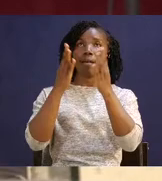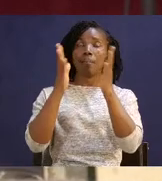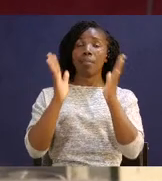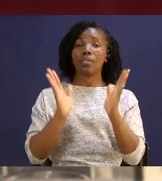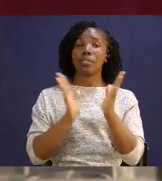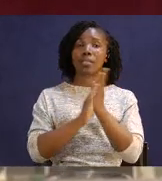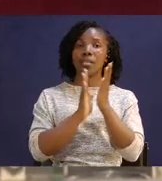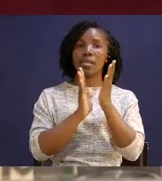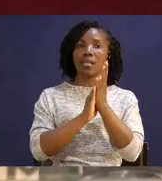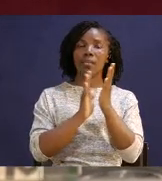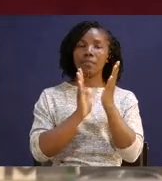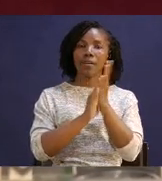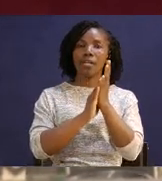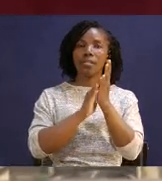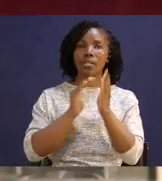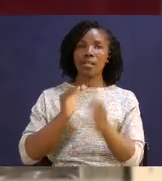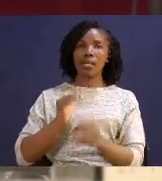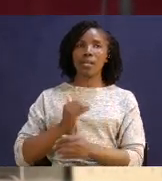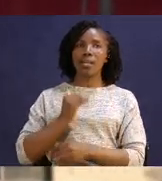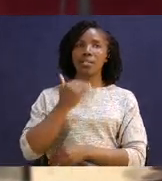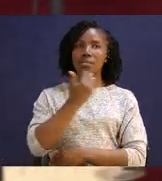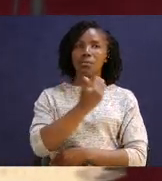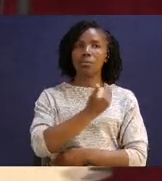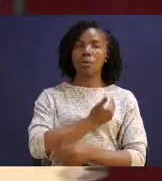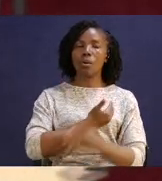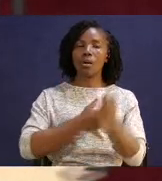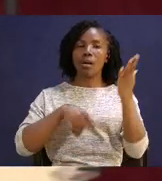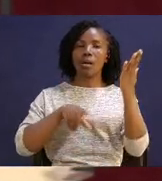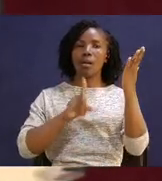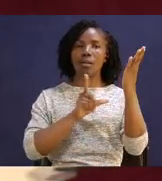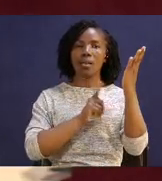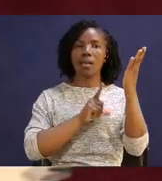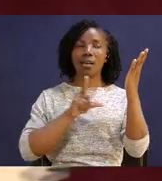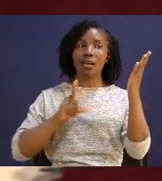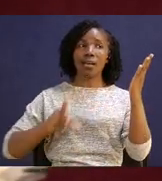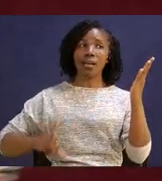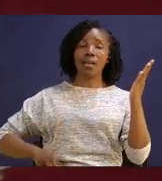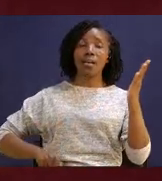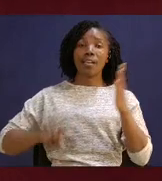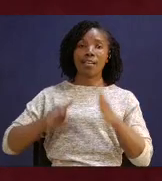Pokea sifa zetu Bwana.